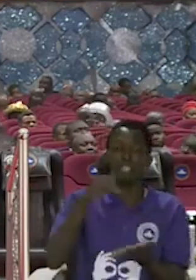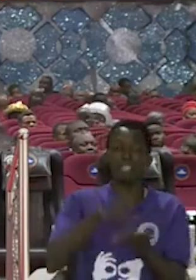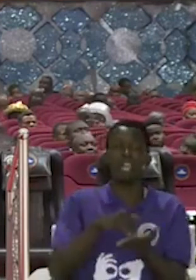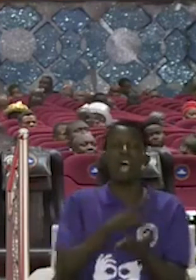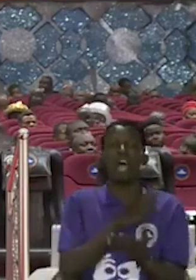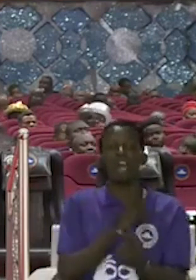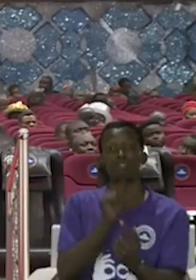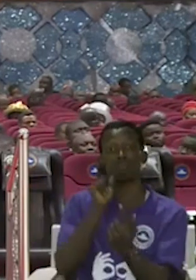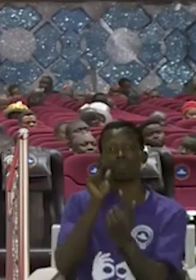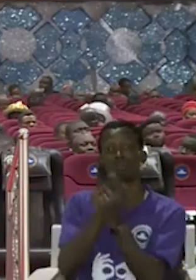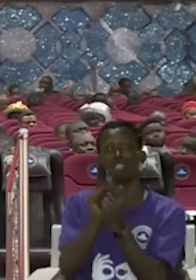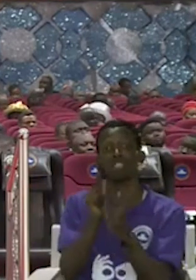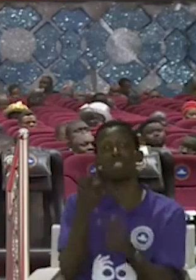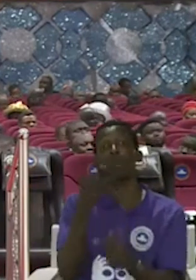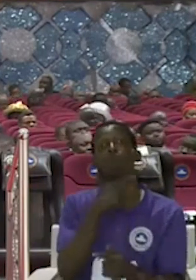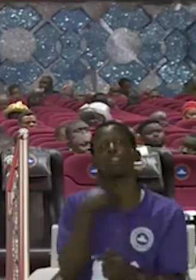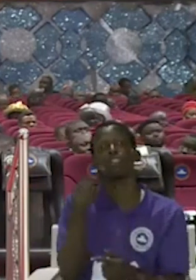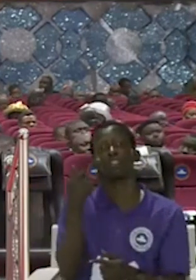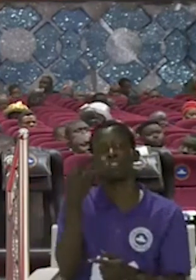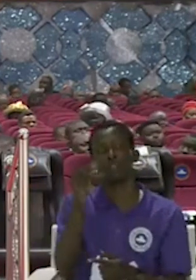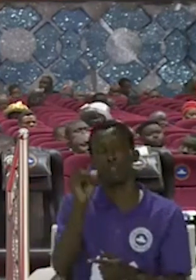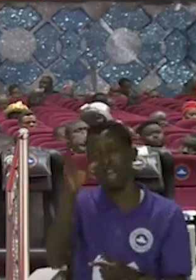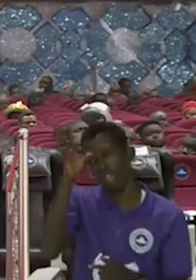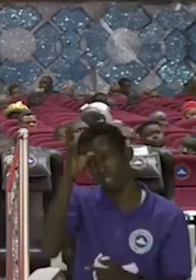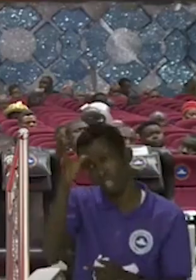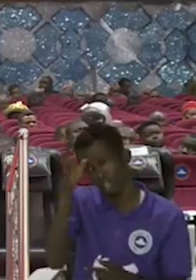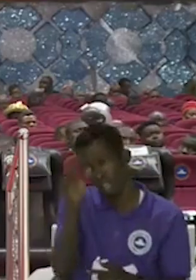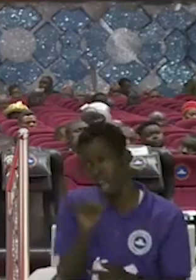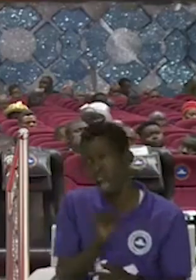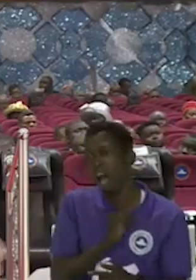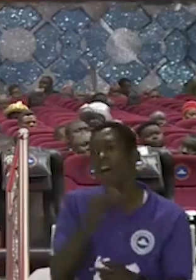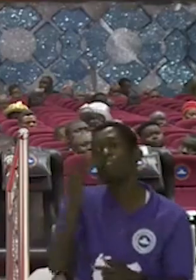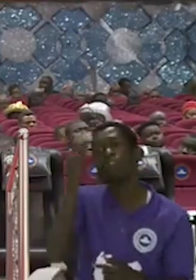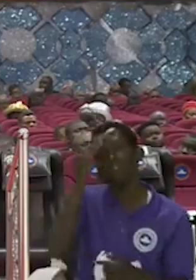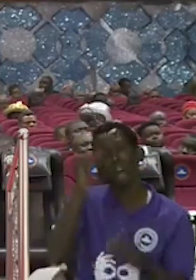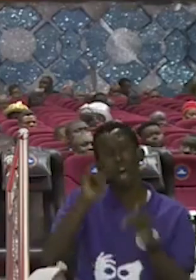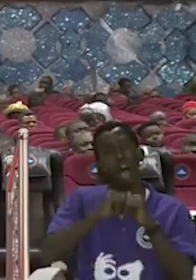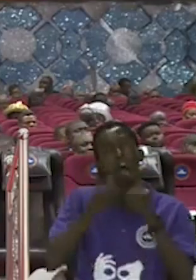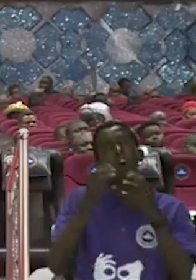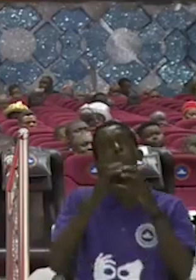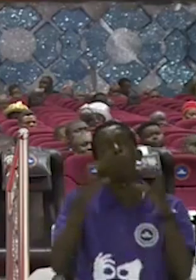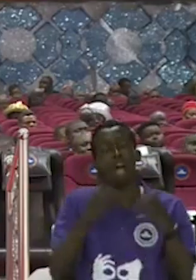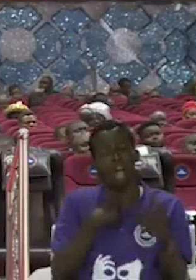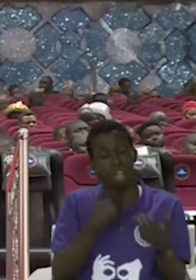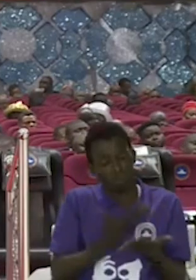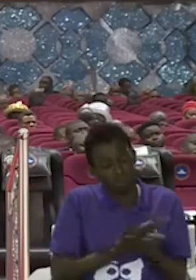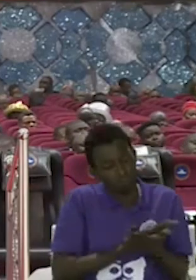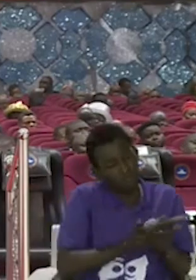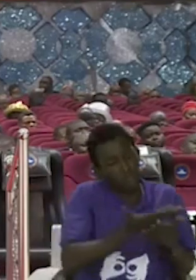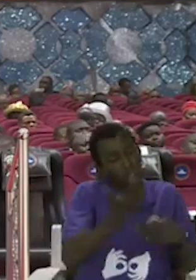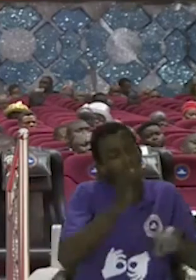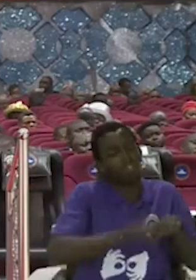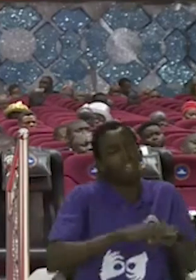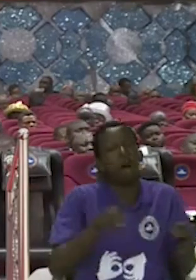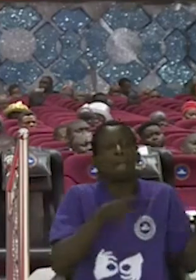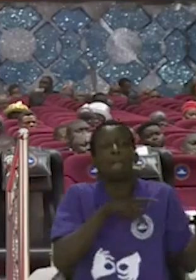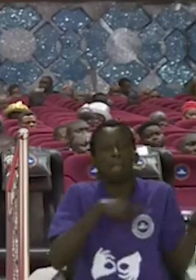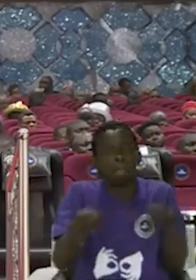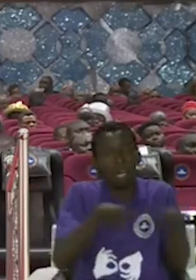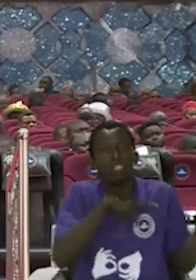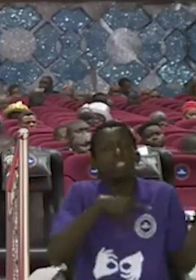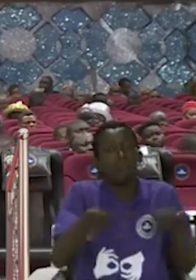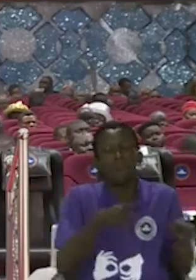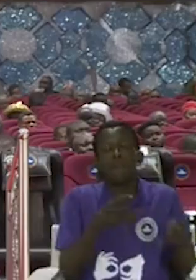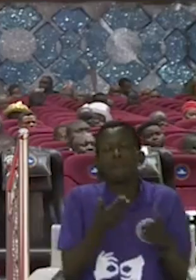said, Daddy, I know how much I have wasted on parties before I got born again. I